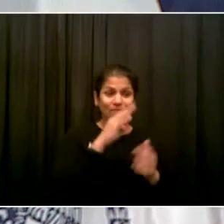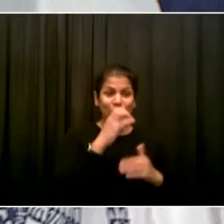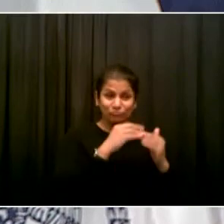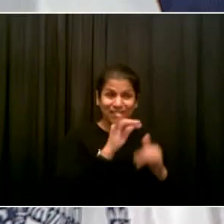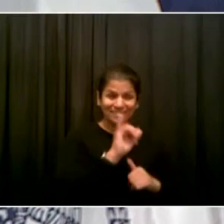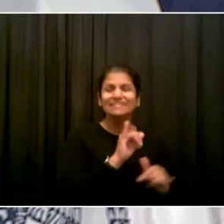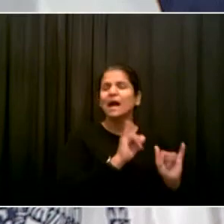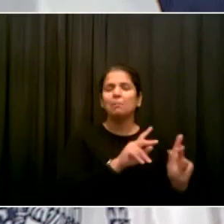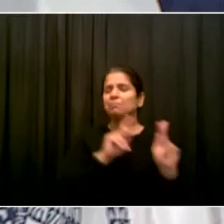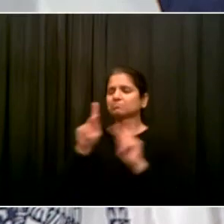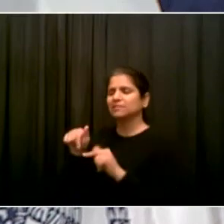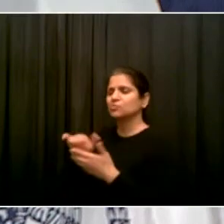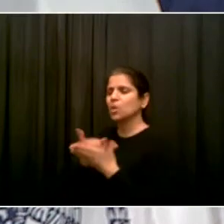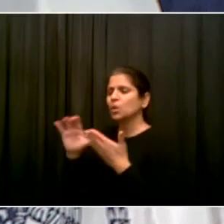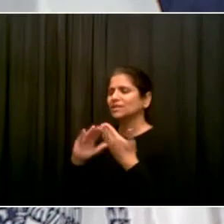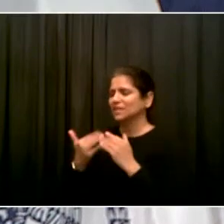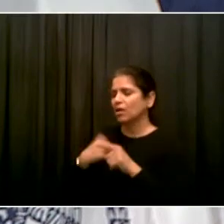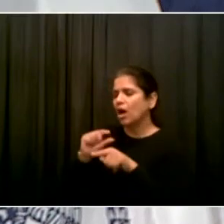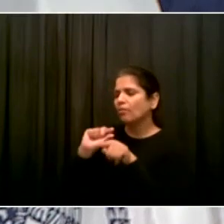Nolan from the Post.